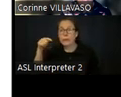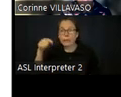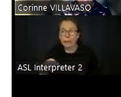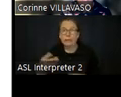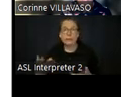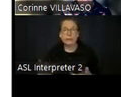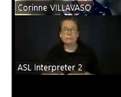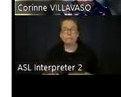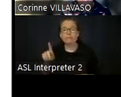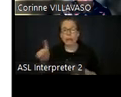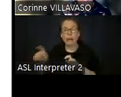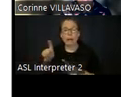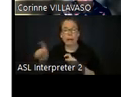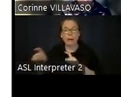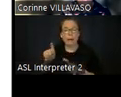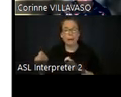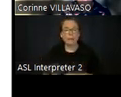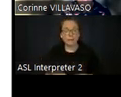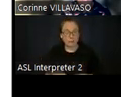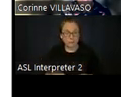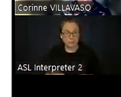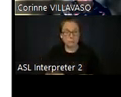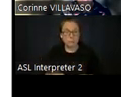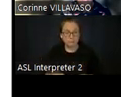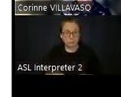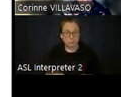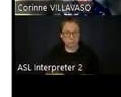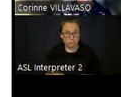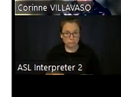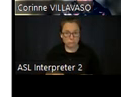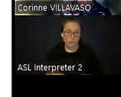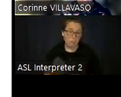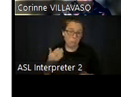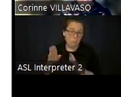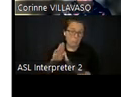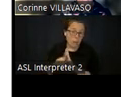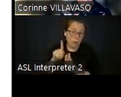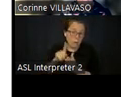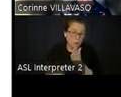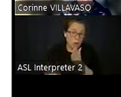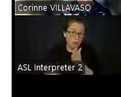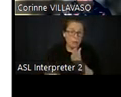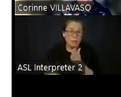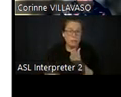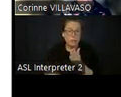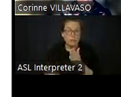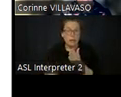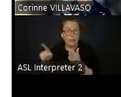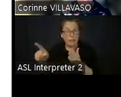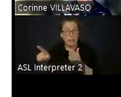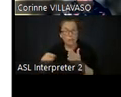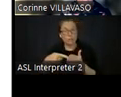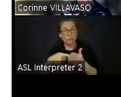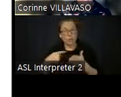And then this is one thing that we discussed when we did access information about like background checks of people because they had access to sensitive information